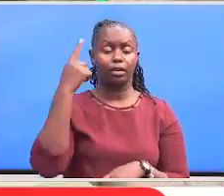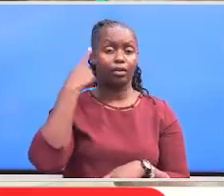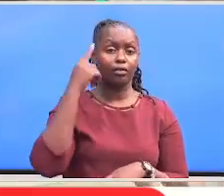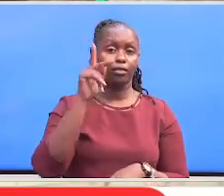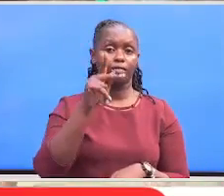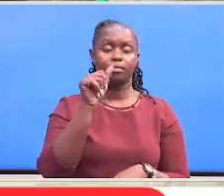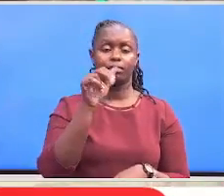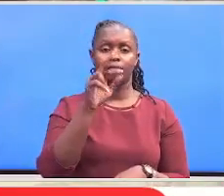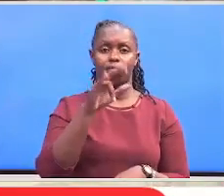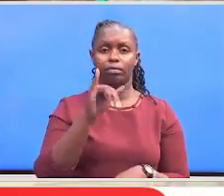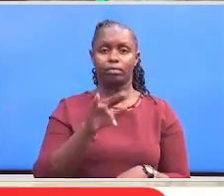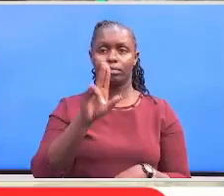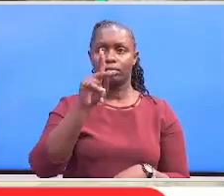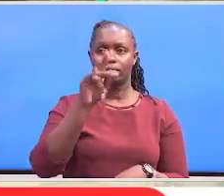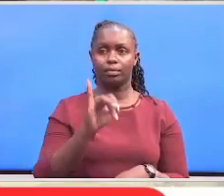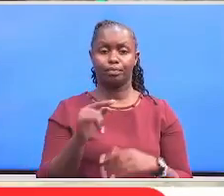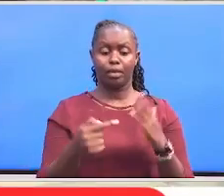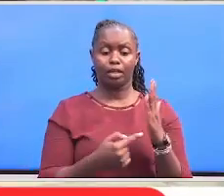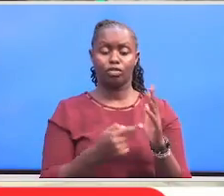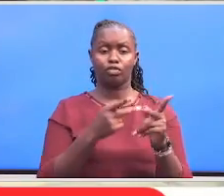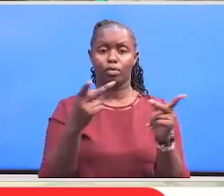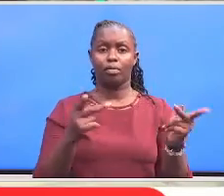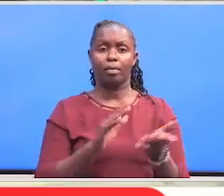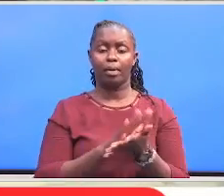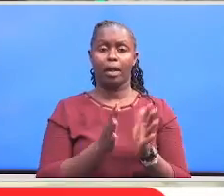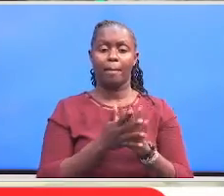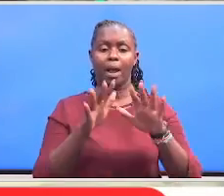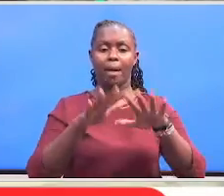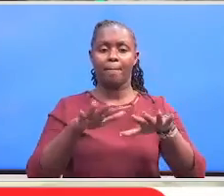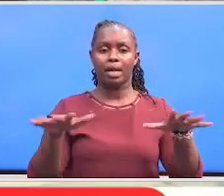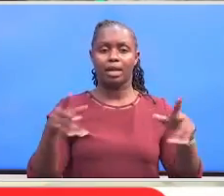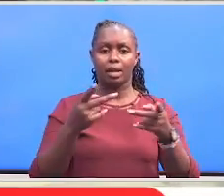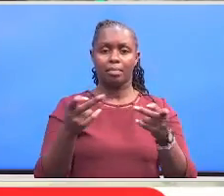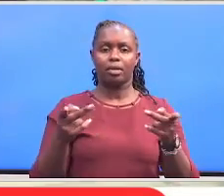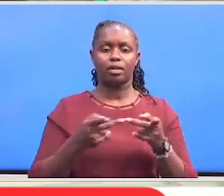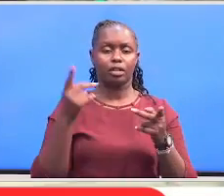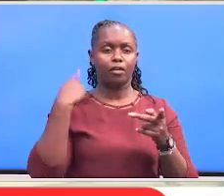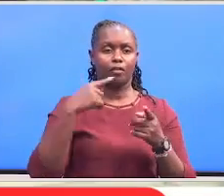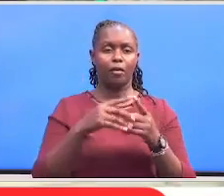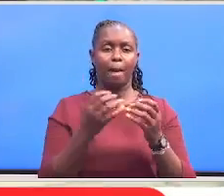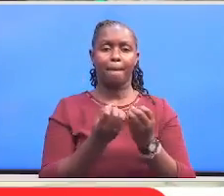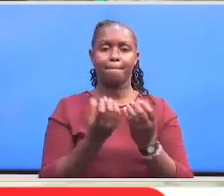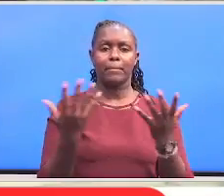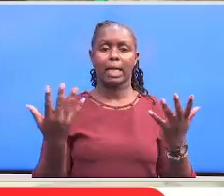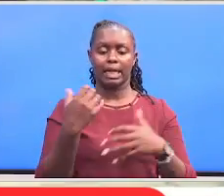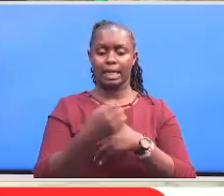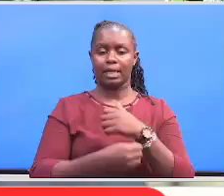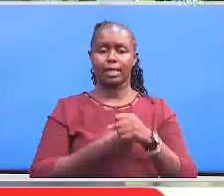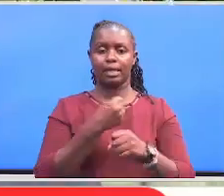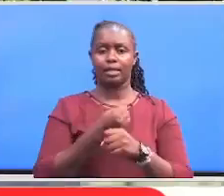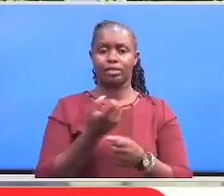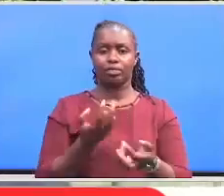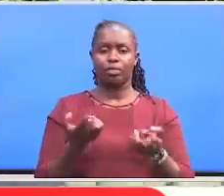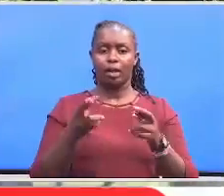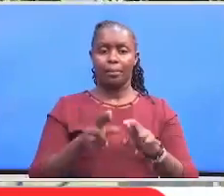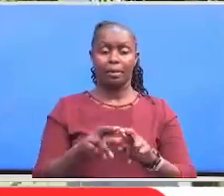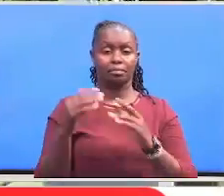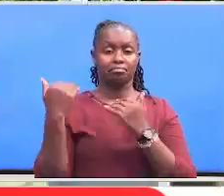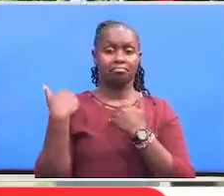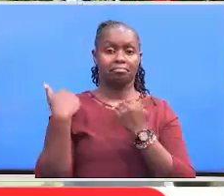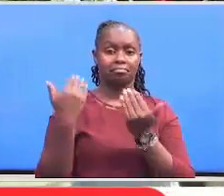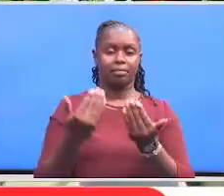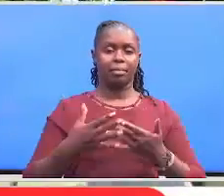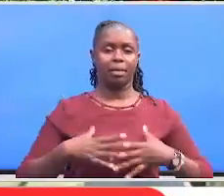the digital space will be a marketplace of ideas for many decades to come, and it is upon people to